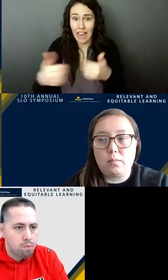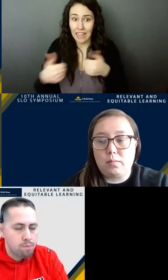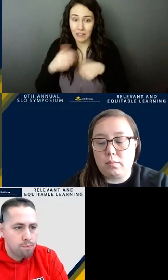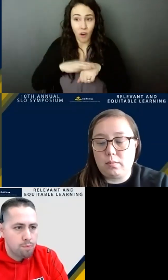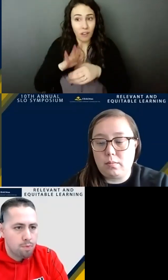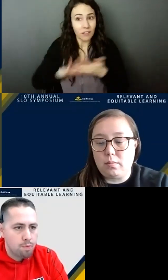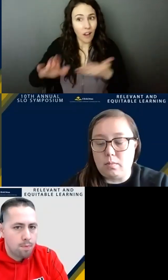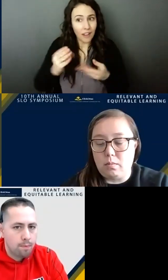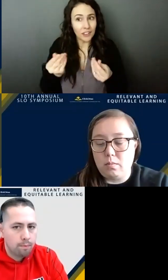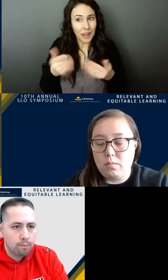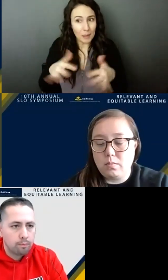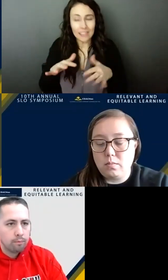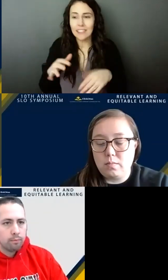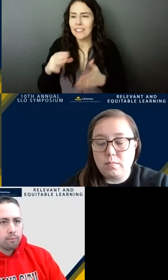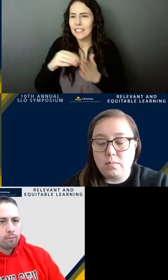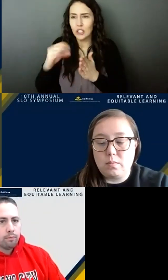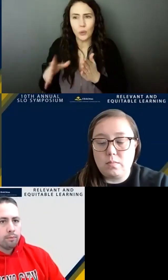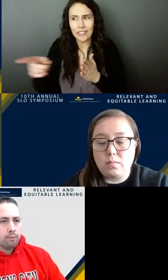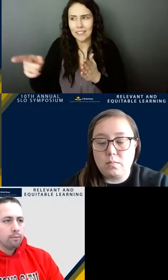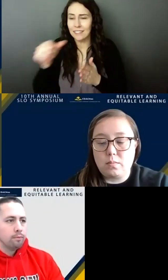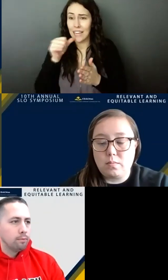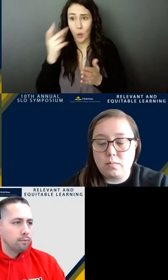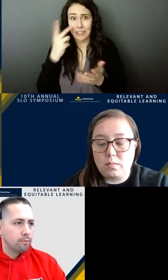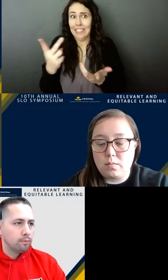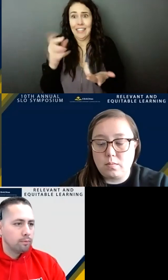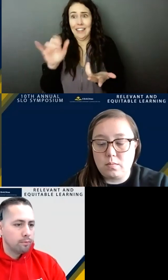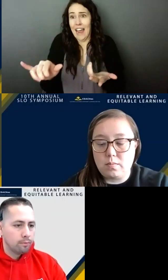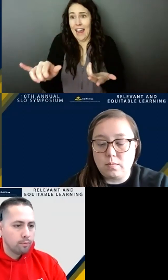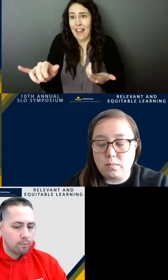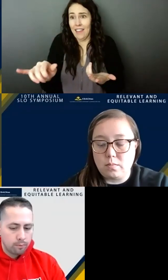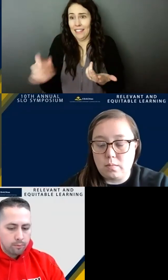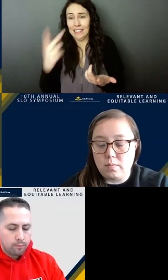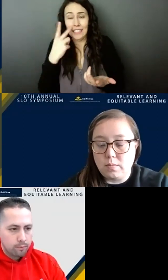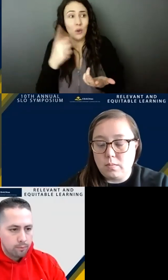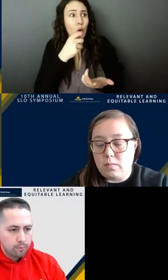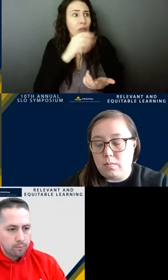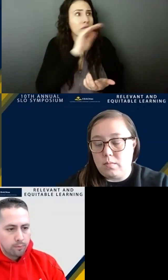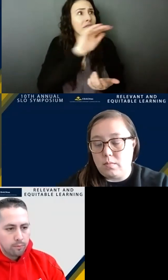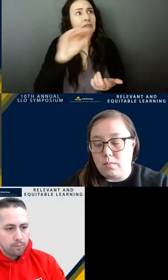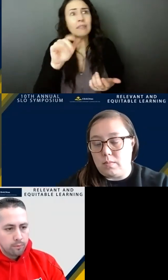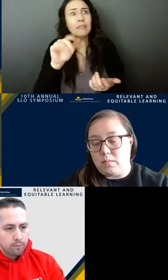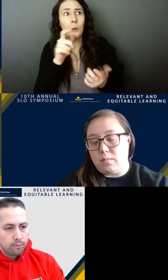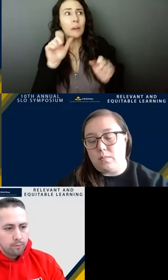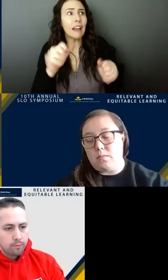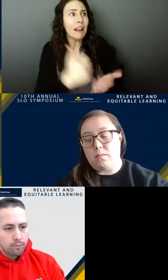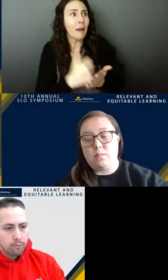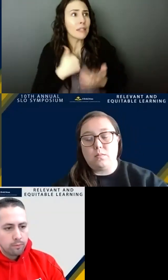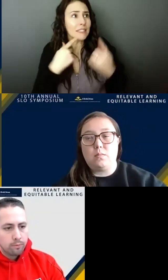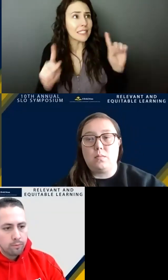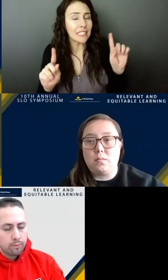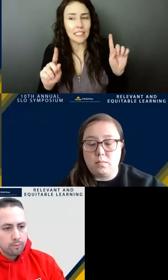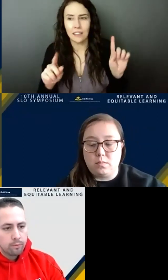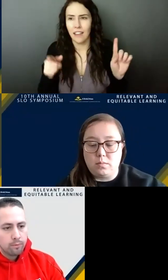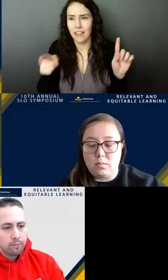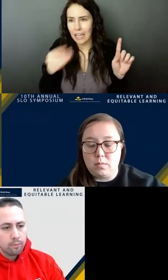doesn't see that. They look to whoever's around them to say, who can help me succeed? They don't care